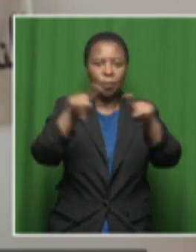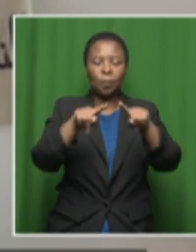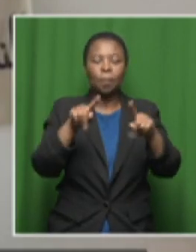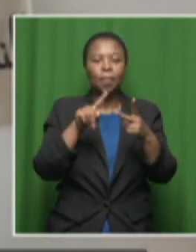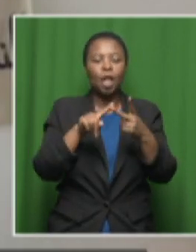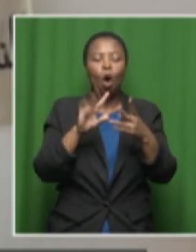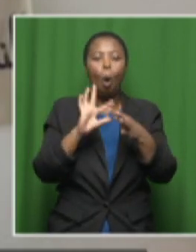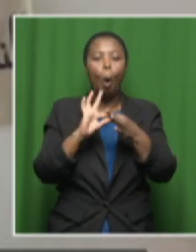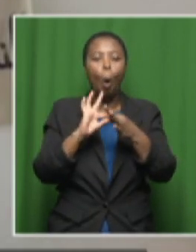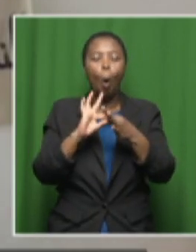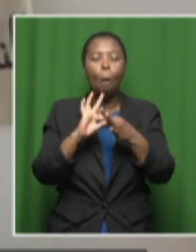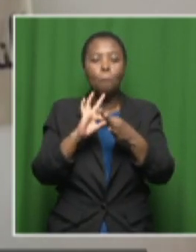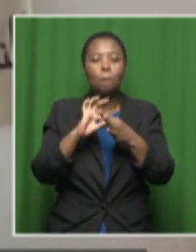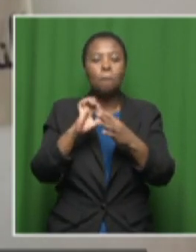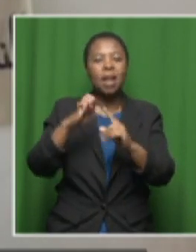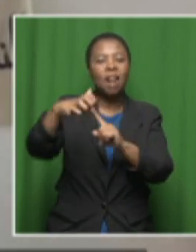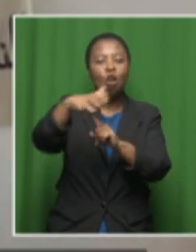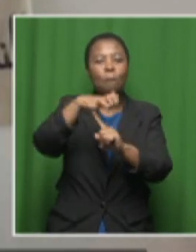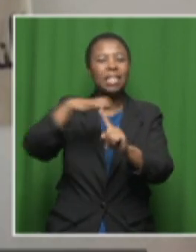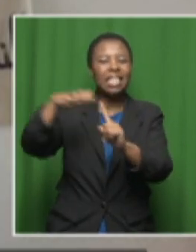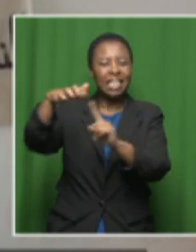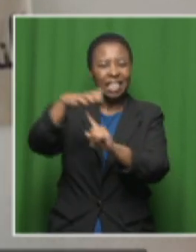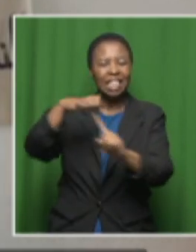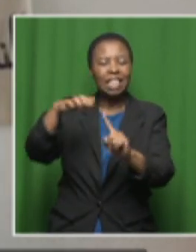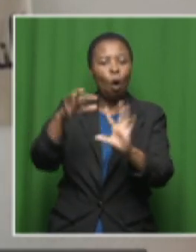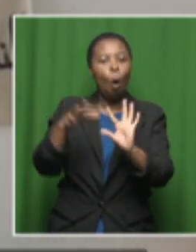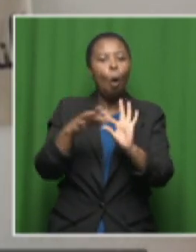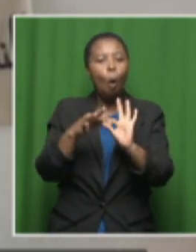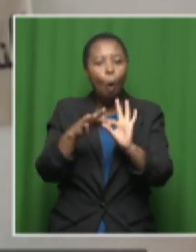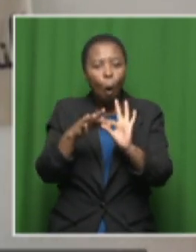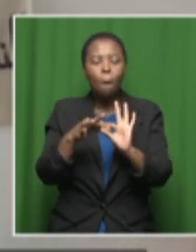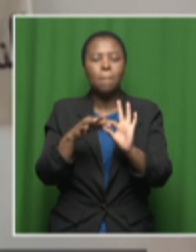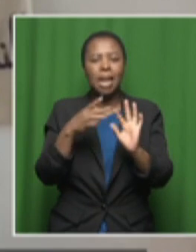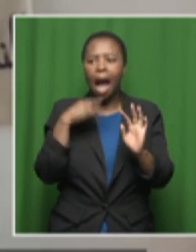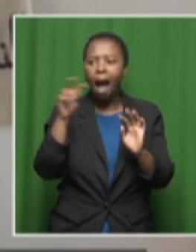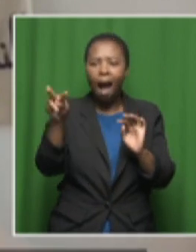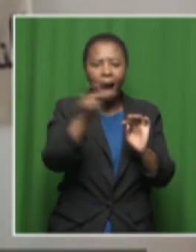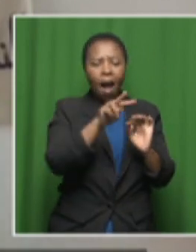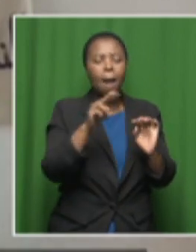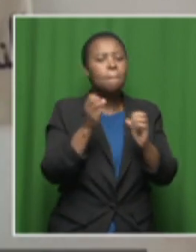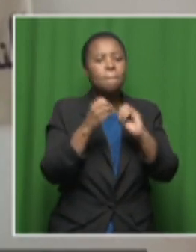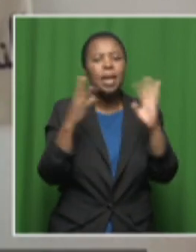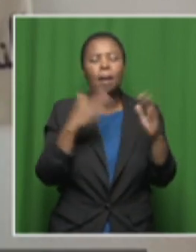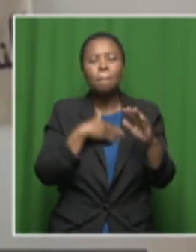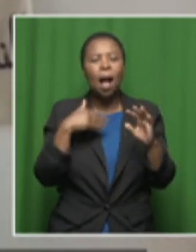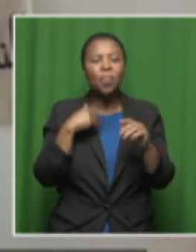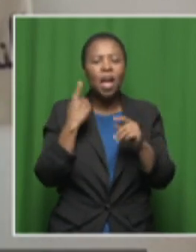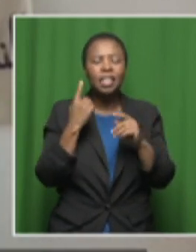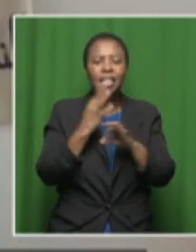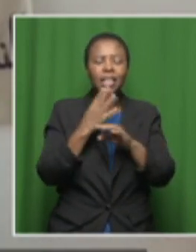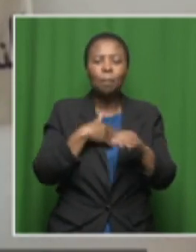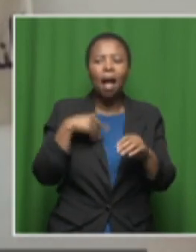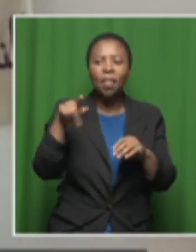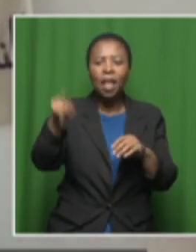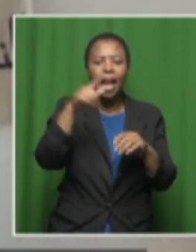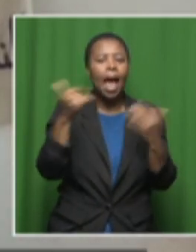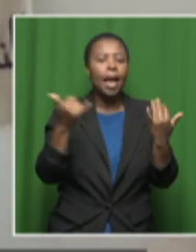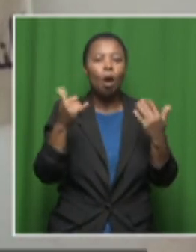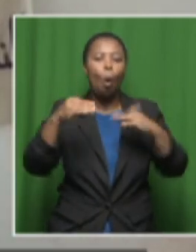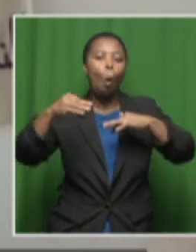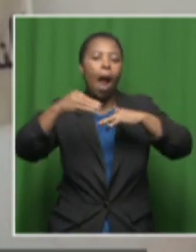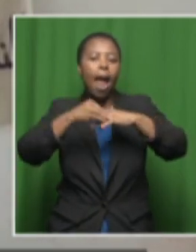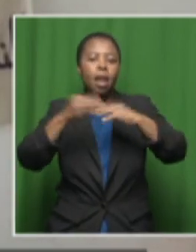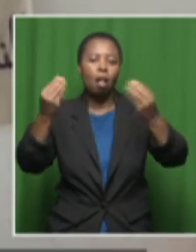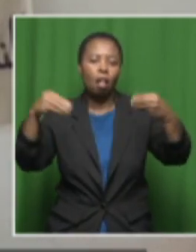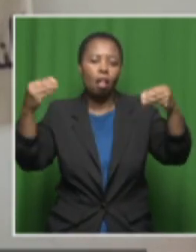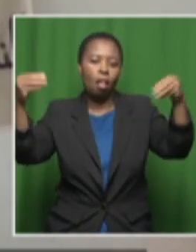home environments, like I know that many mothers would be doing wedding decorations,